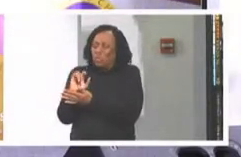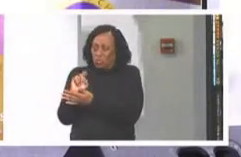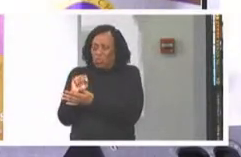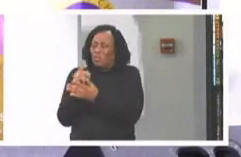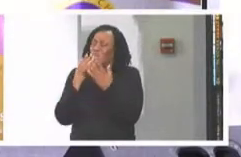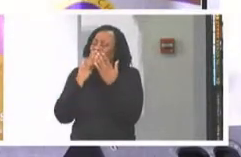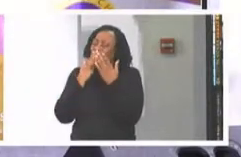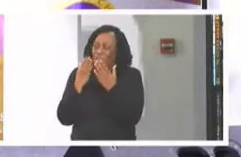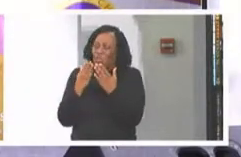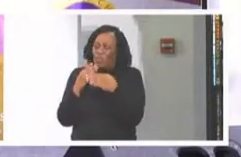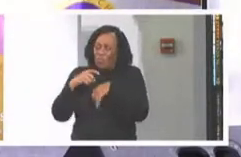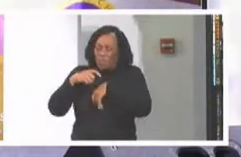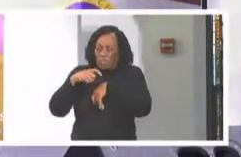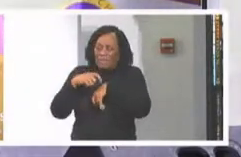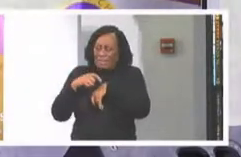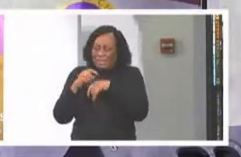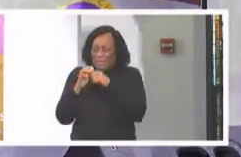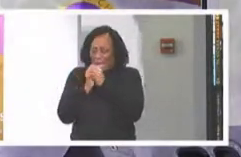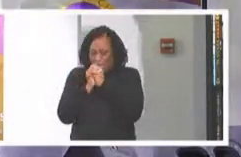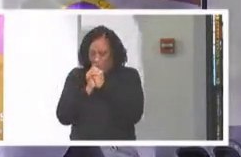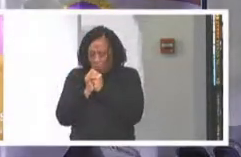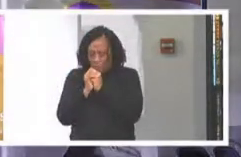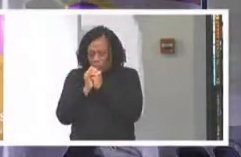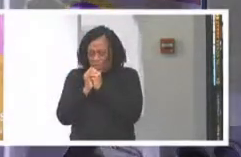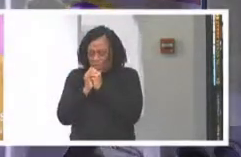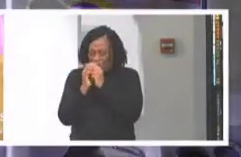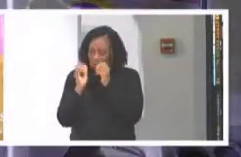worship, this moment to honor you